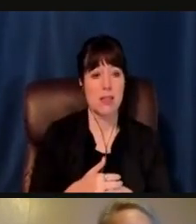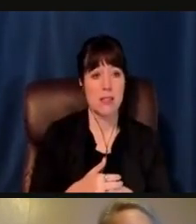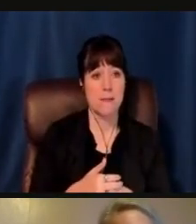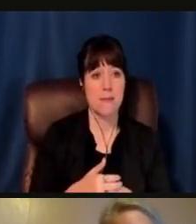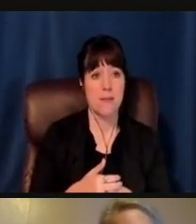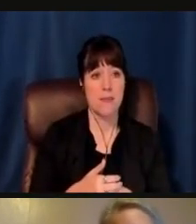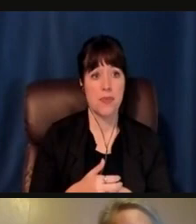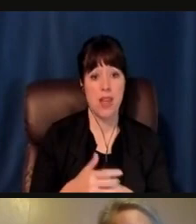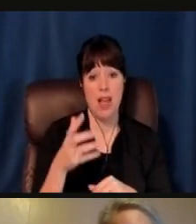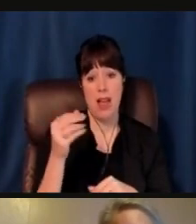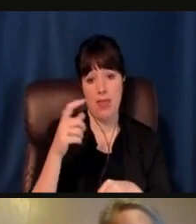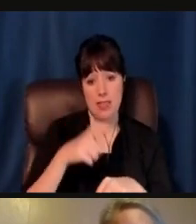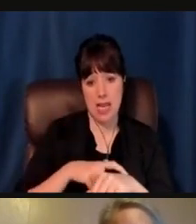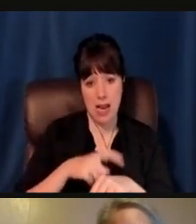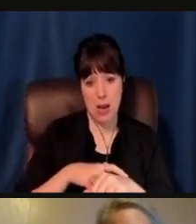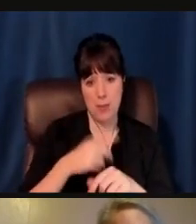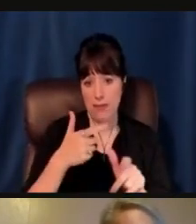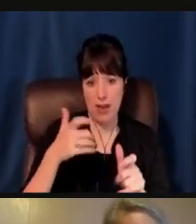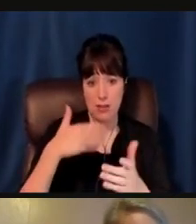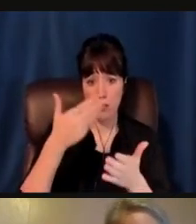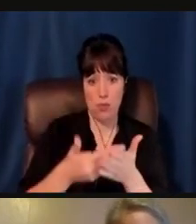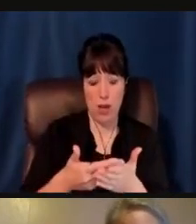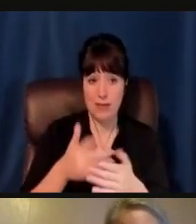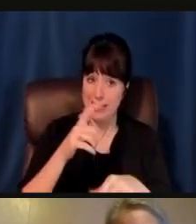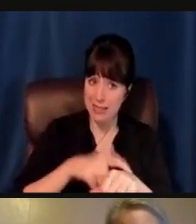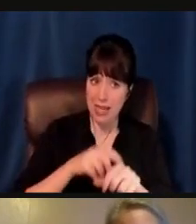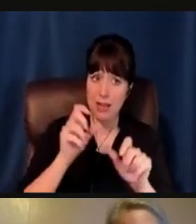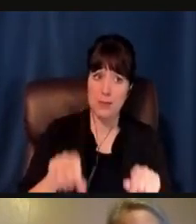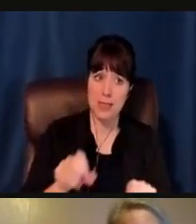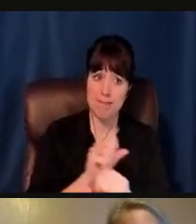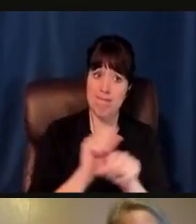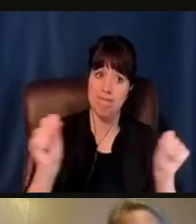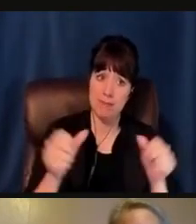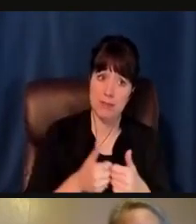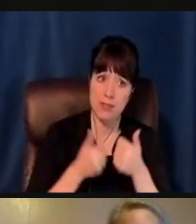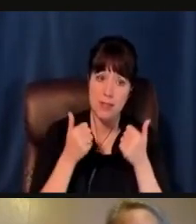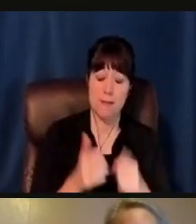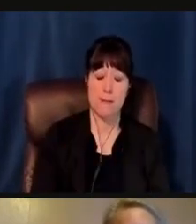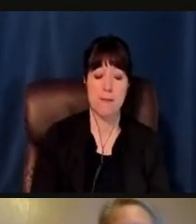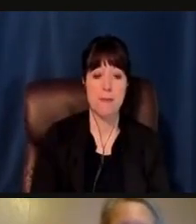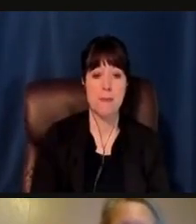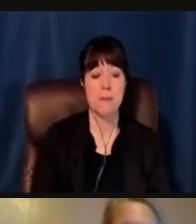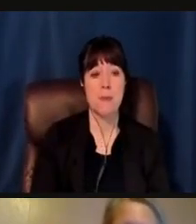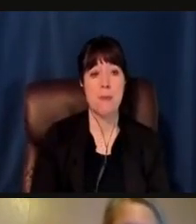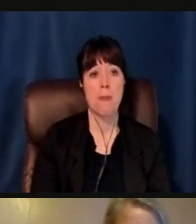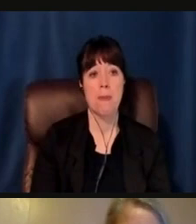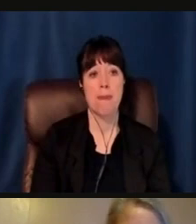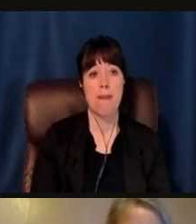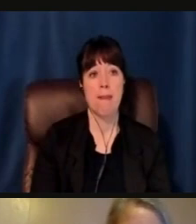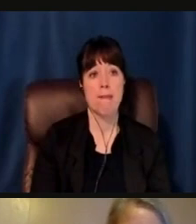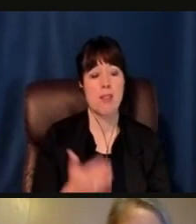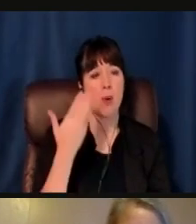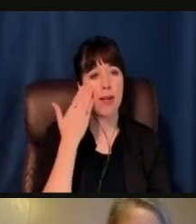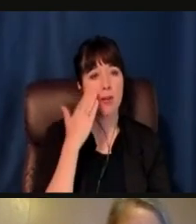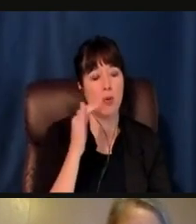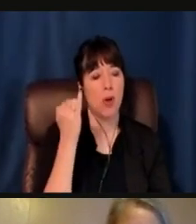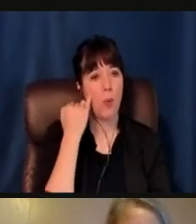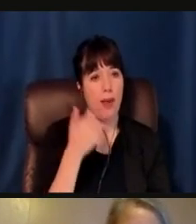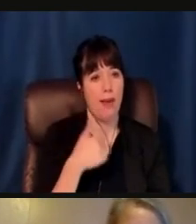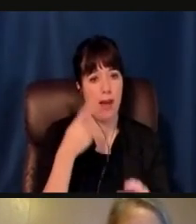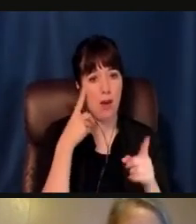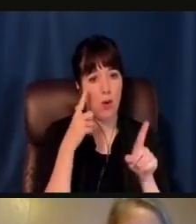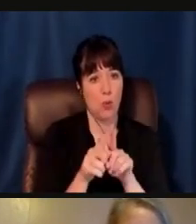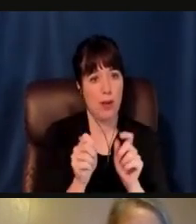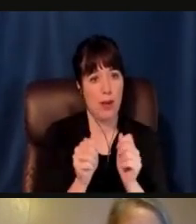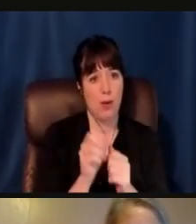You know, time, you know, the faster you get there can make a big difference and save lives. So I don't know if I agree with Mr.